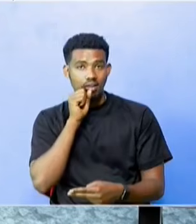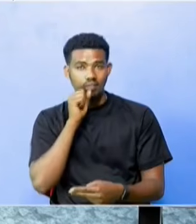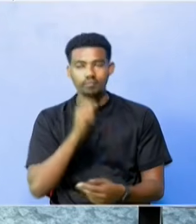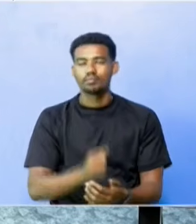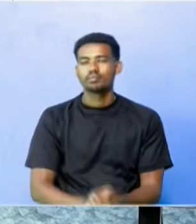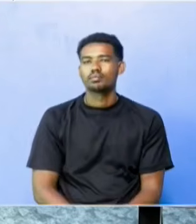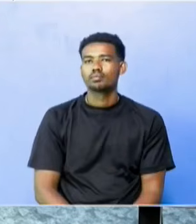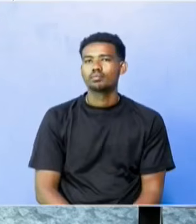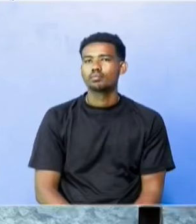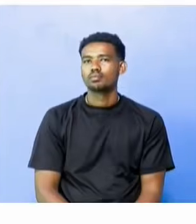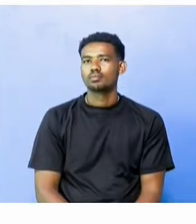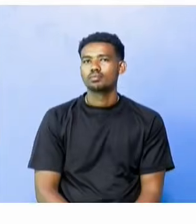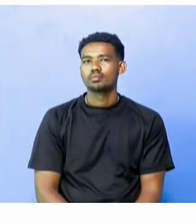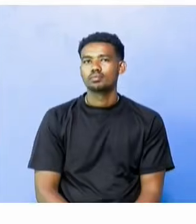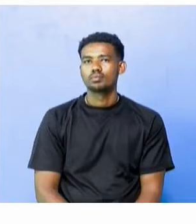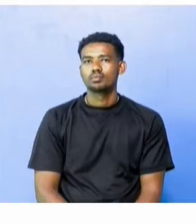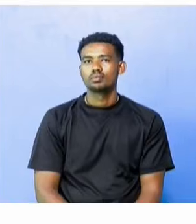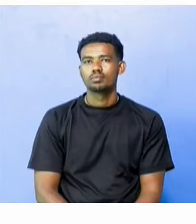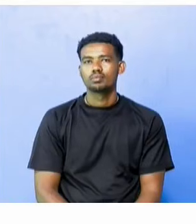Saada weighs